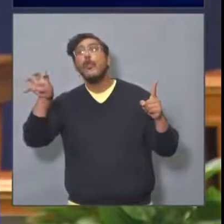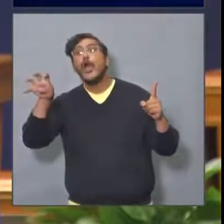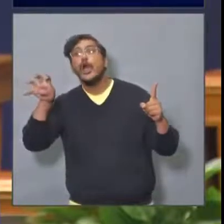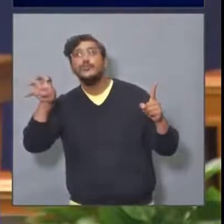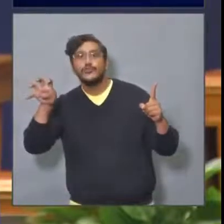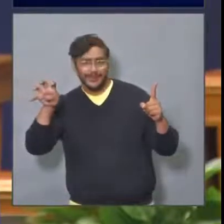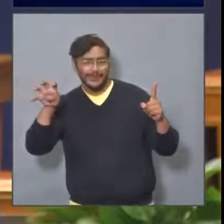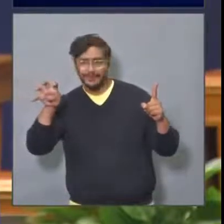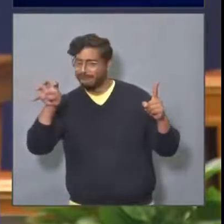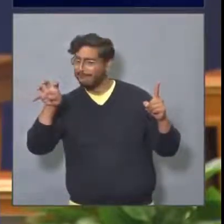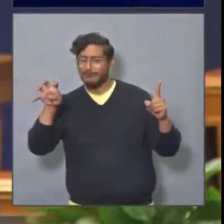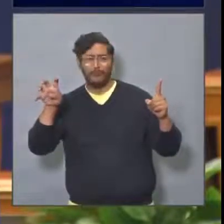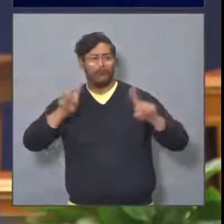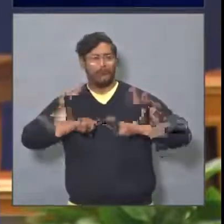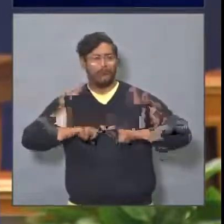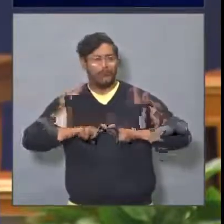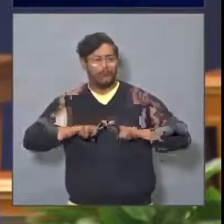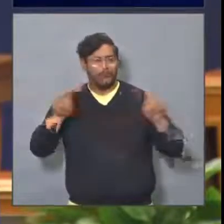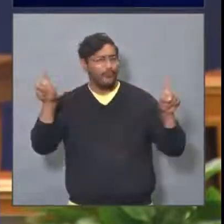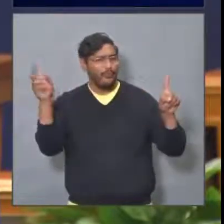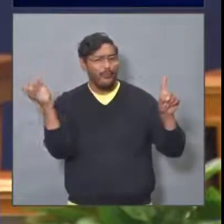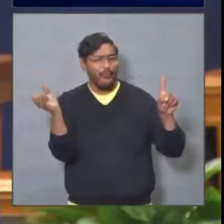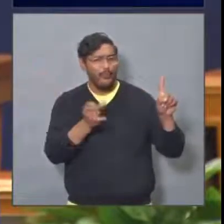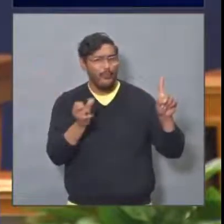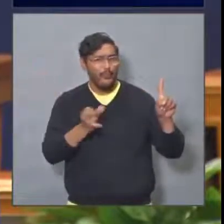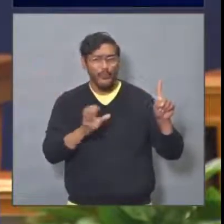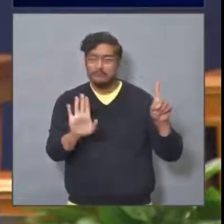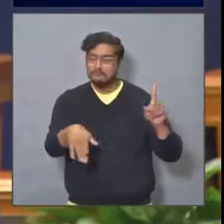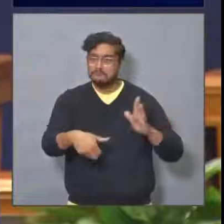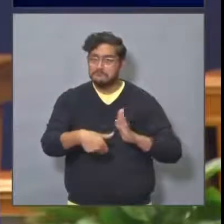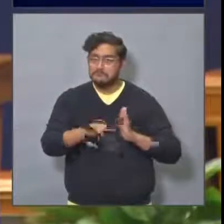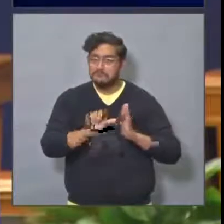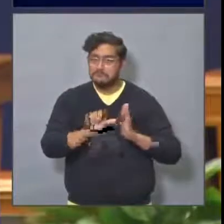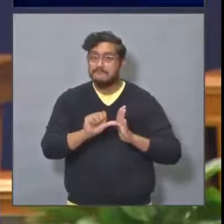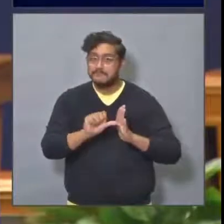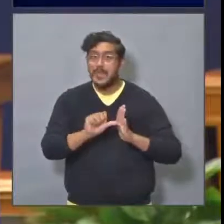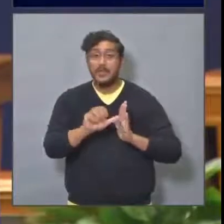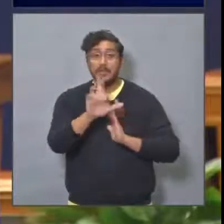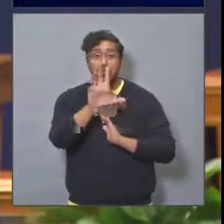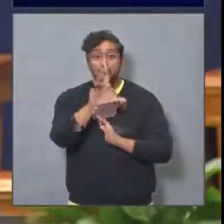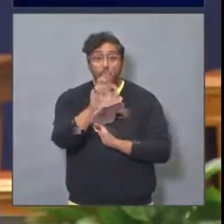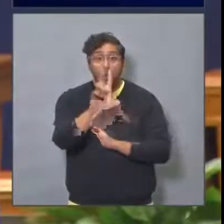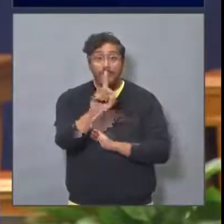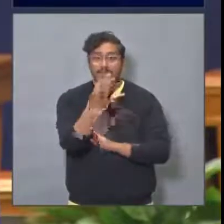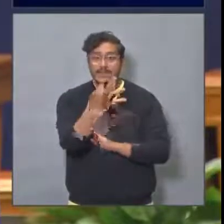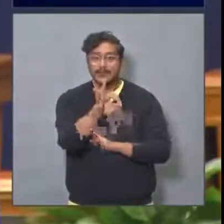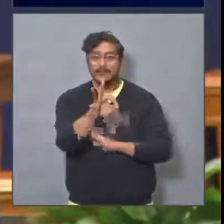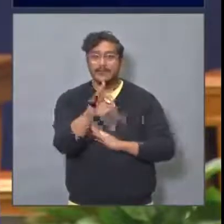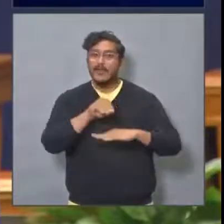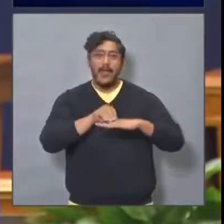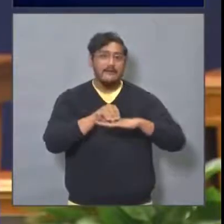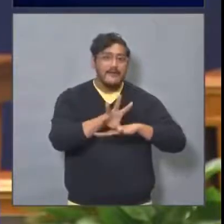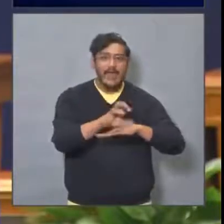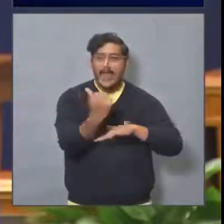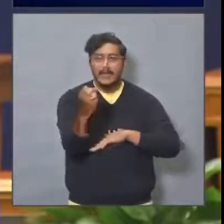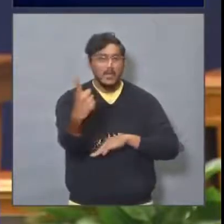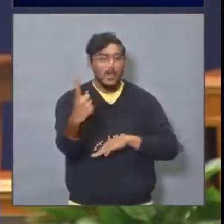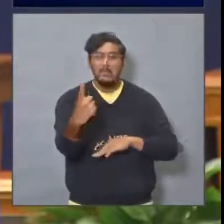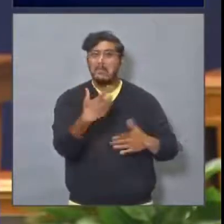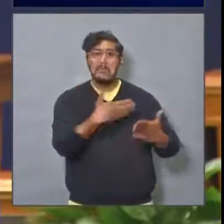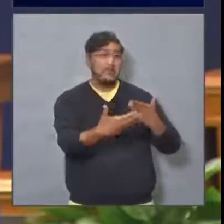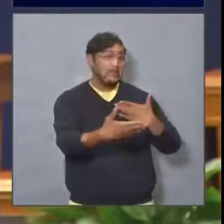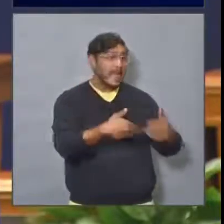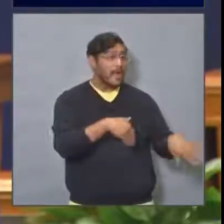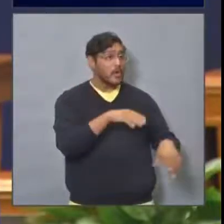residents who were infected. I want to be very clear about this. COVID-19 affects everyone. It's not limited to people